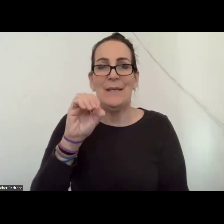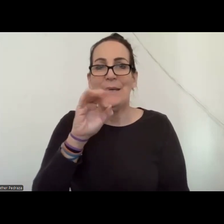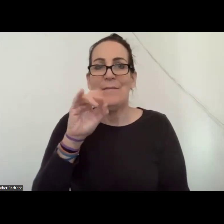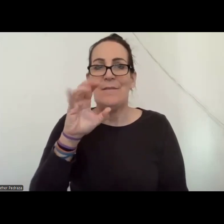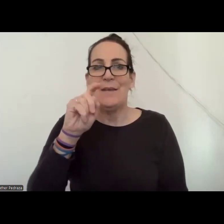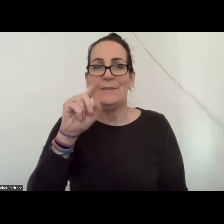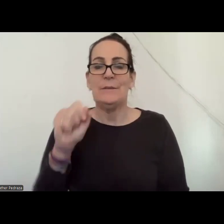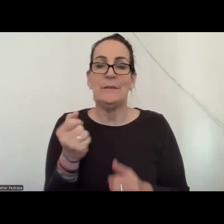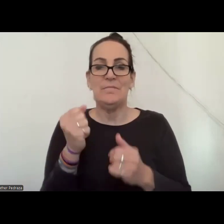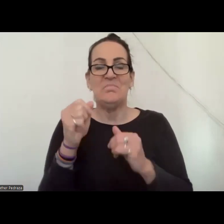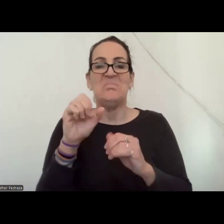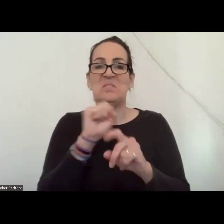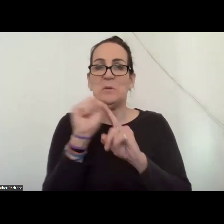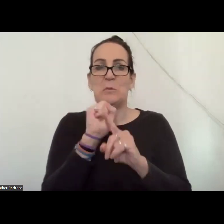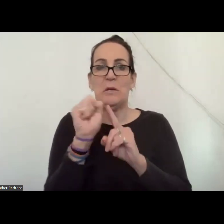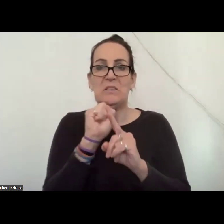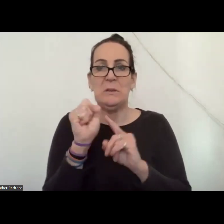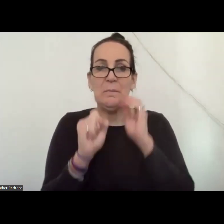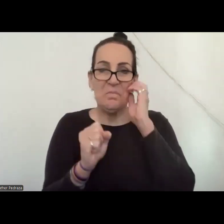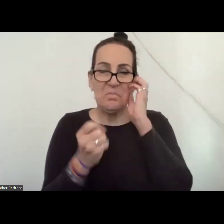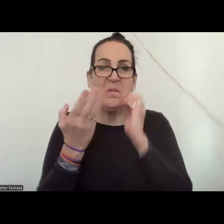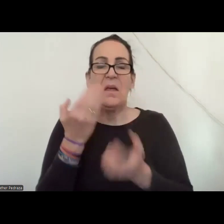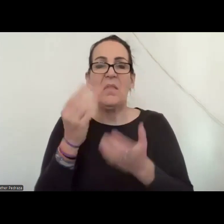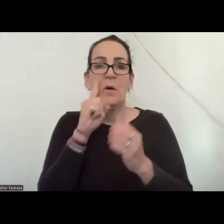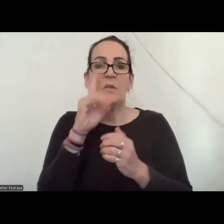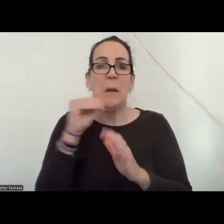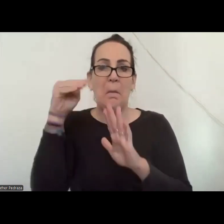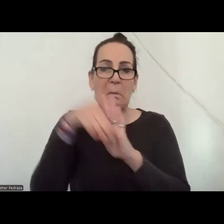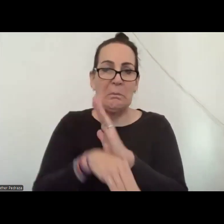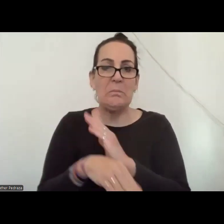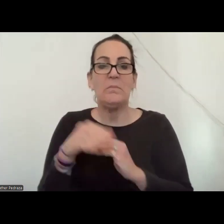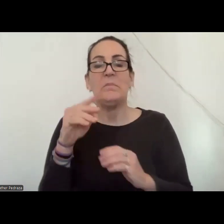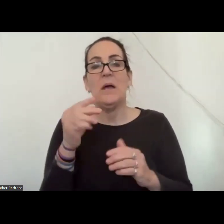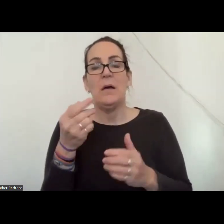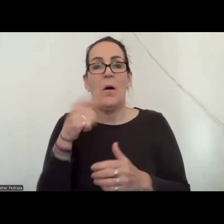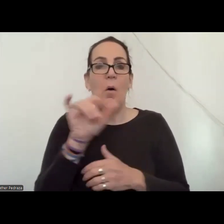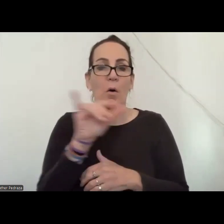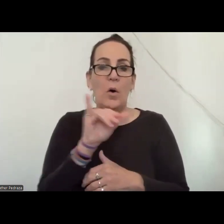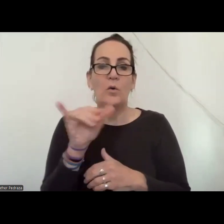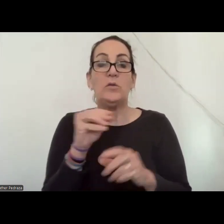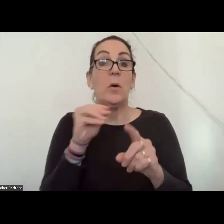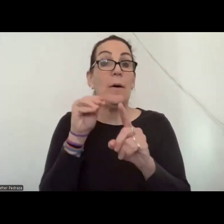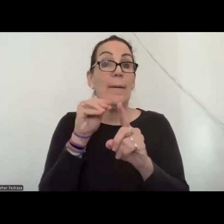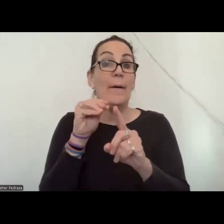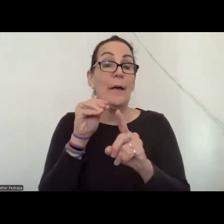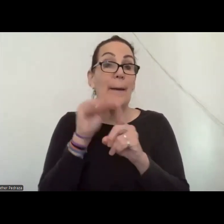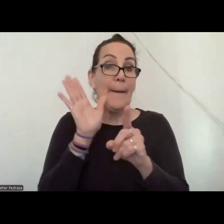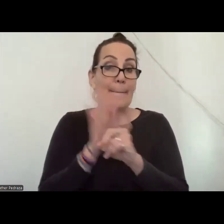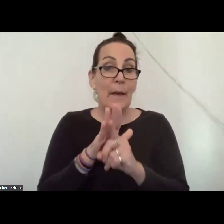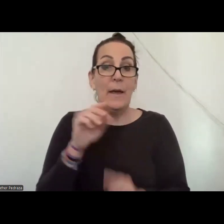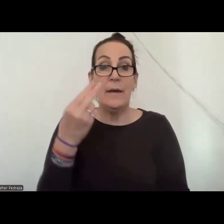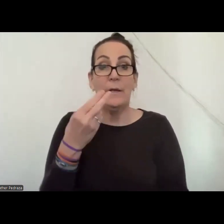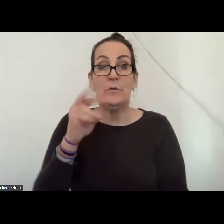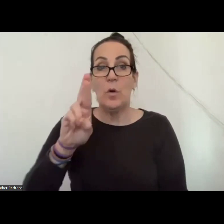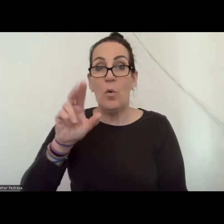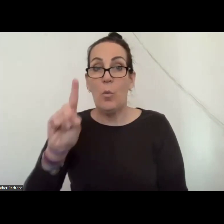confounding factors, including anticipation of HR 1 and the impacts of House Resolution